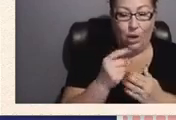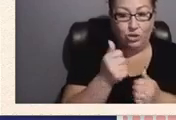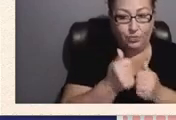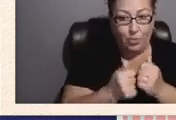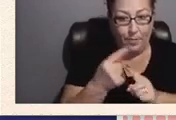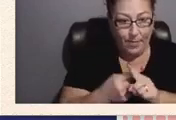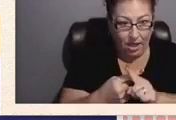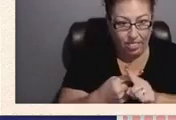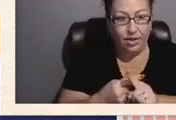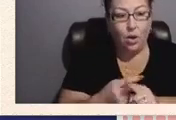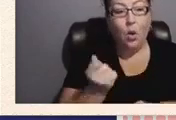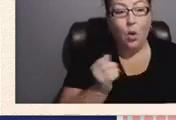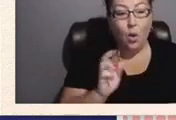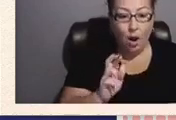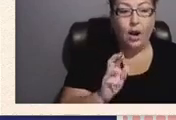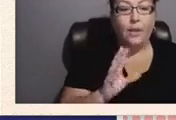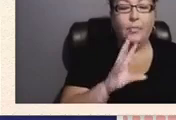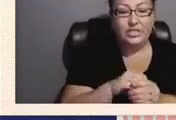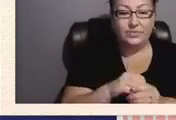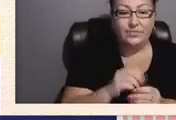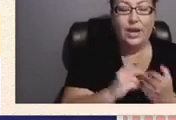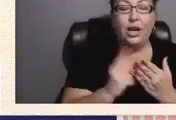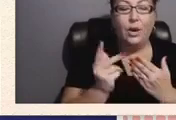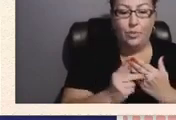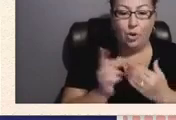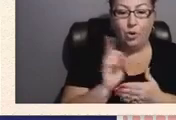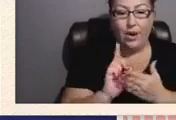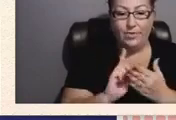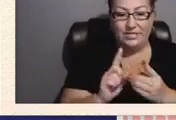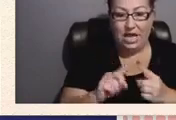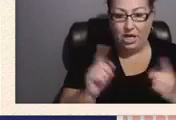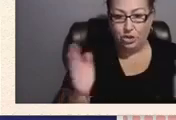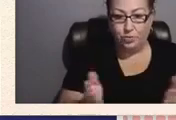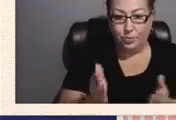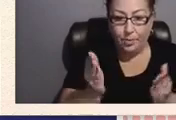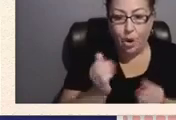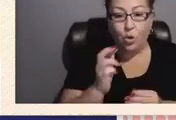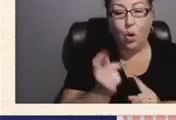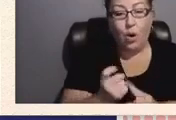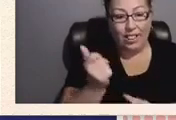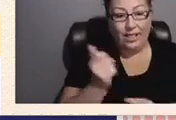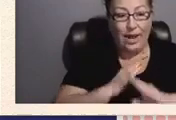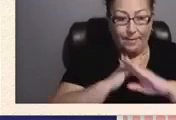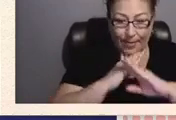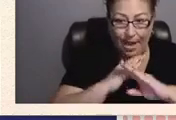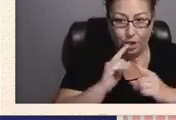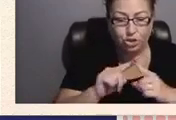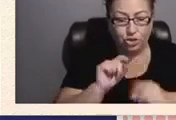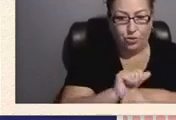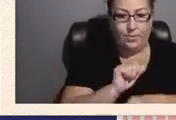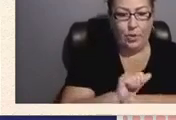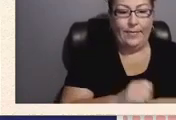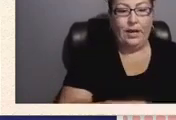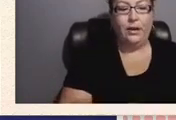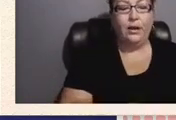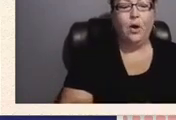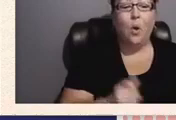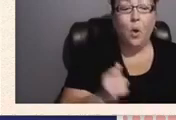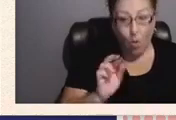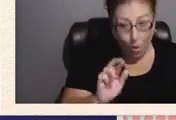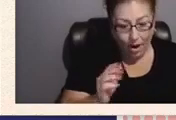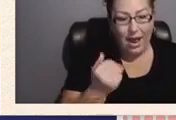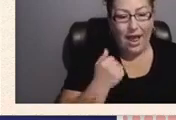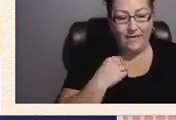month, or participating in a program designed to promote or eliminate barriers to employment, or